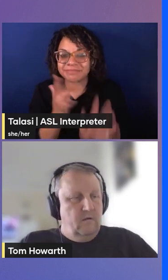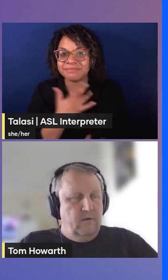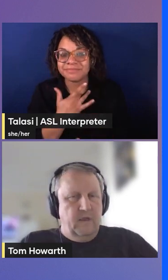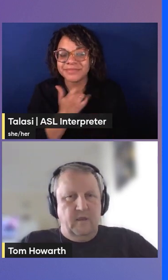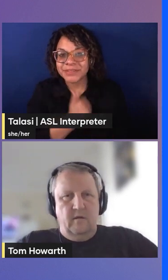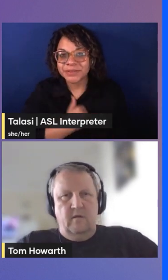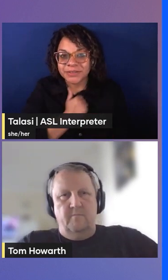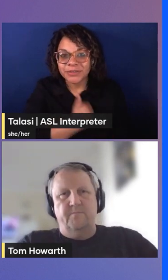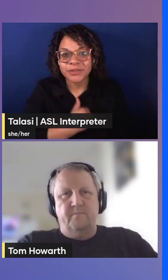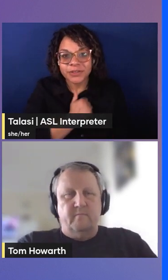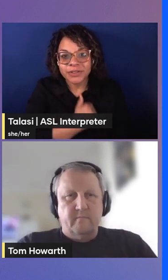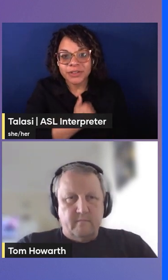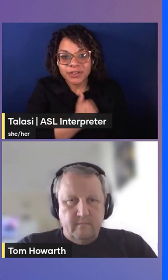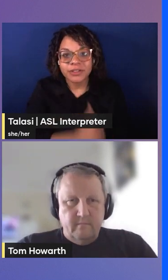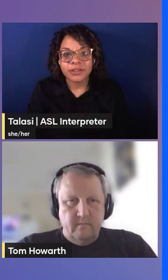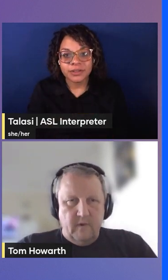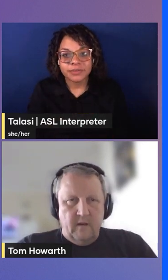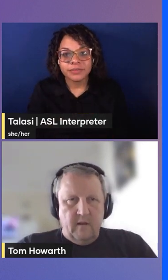The